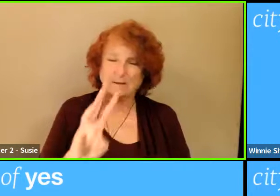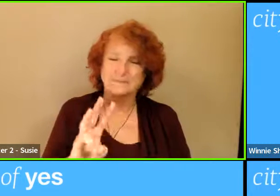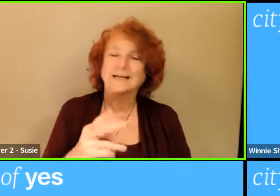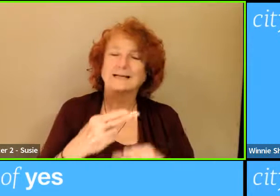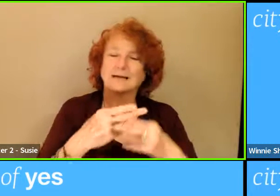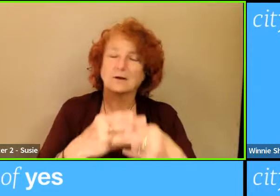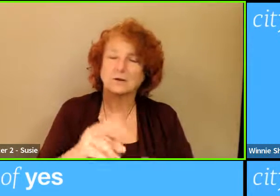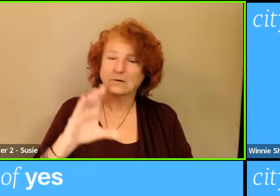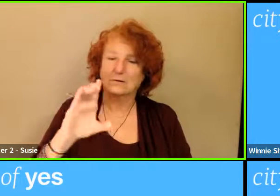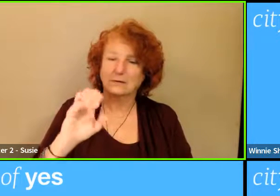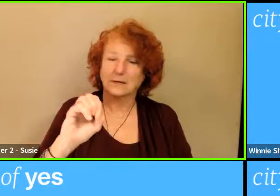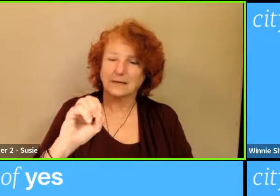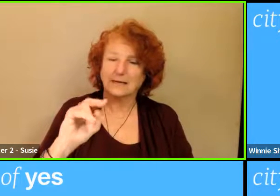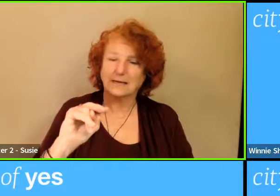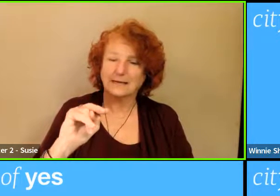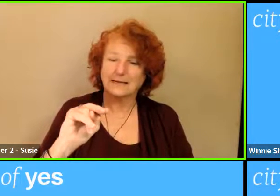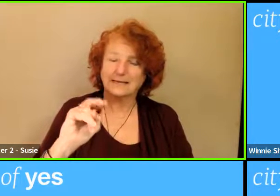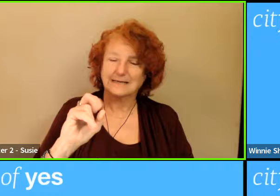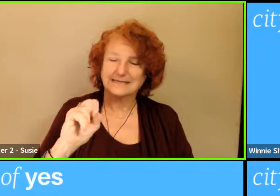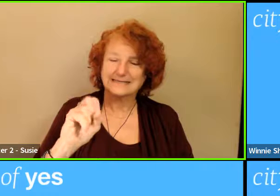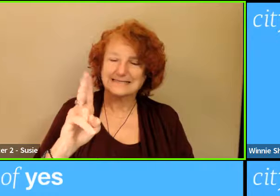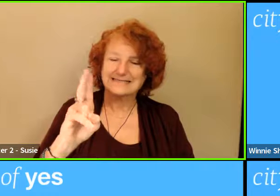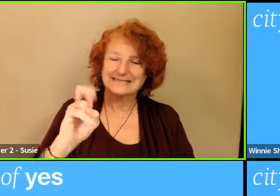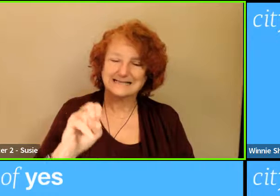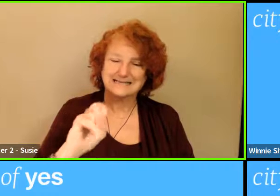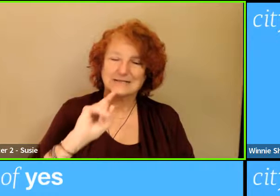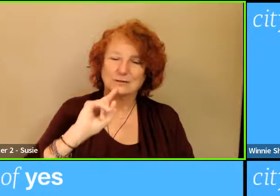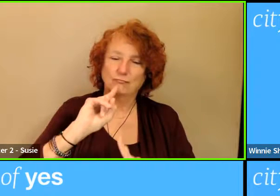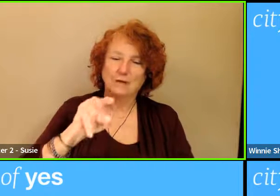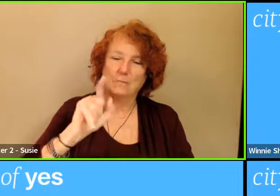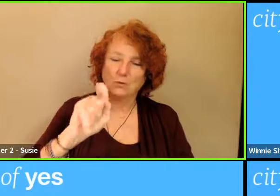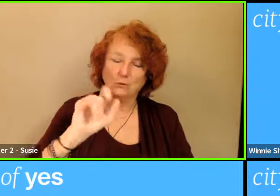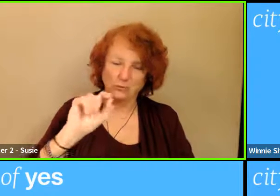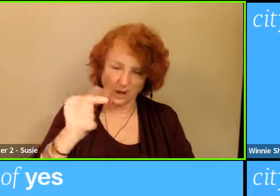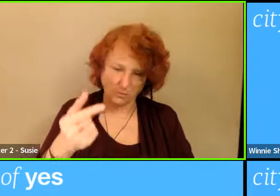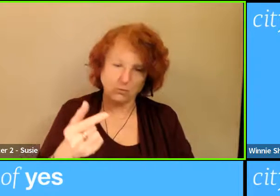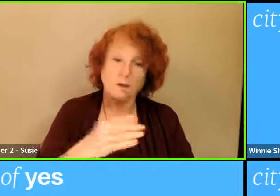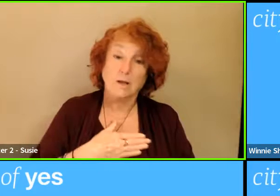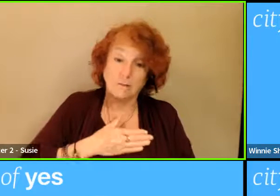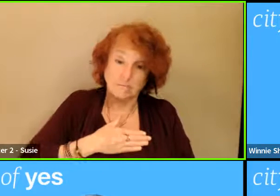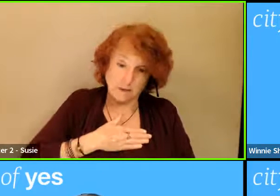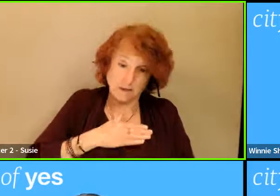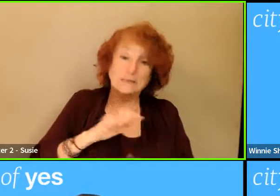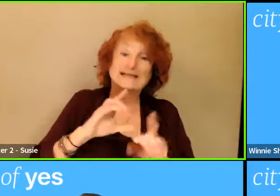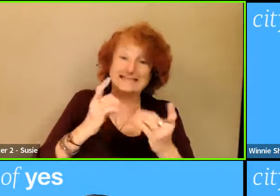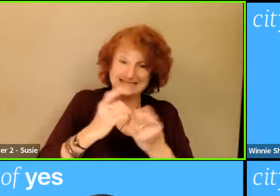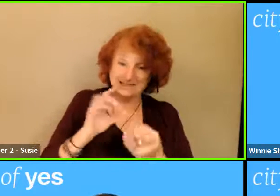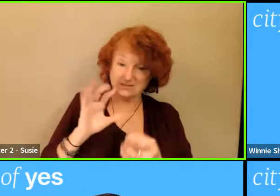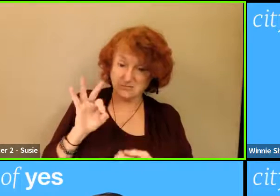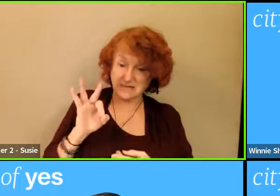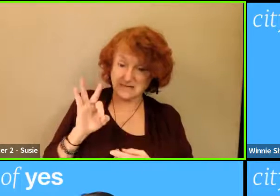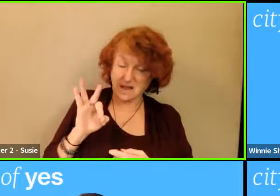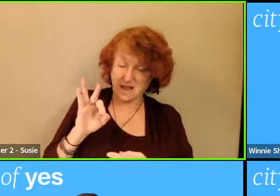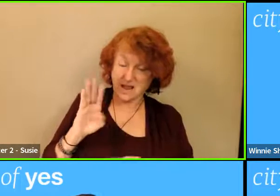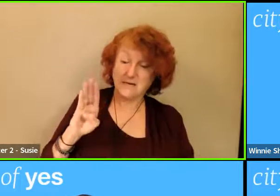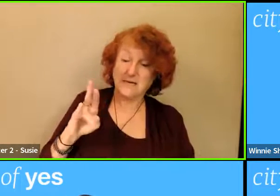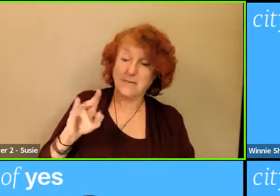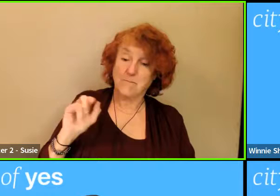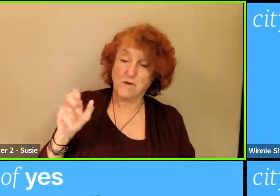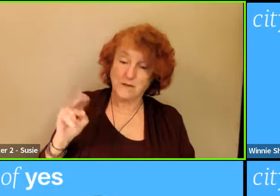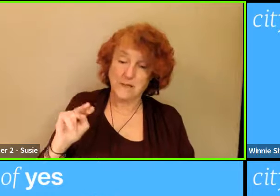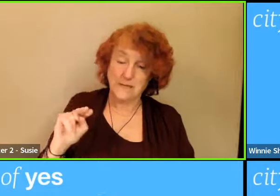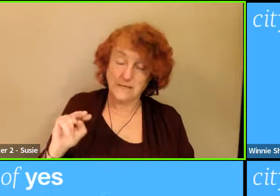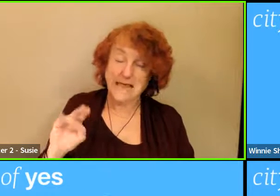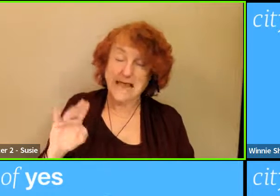censusreporter.org. And for my community district, which is Community District 9 in Brooklyn, our population as of the end